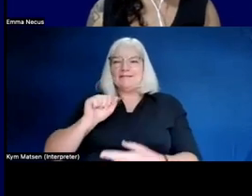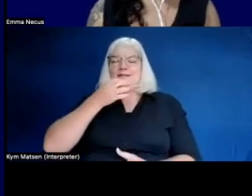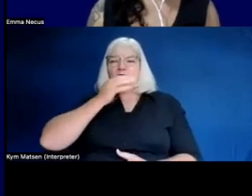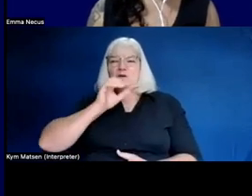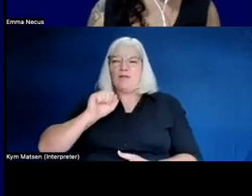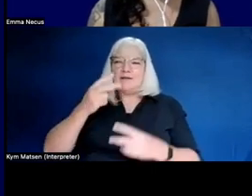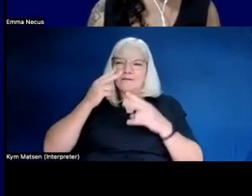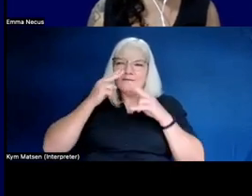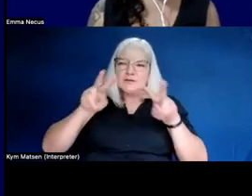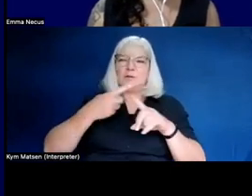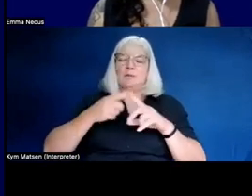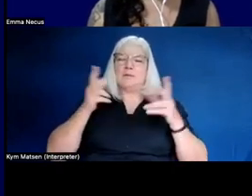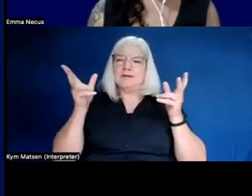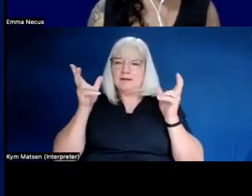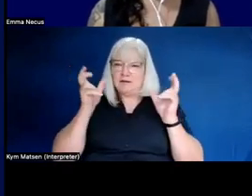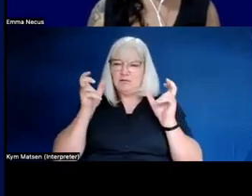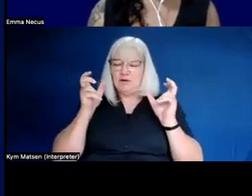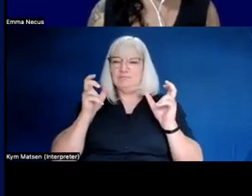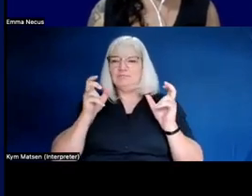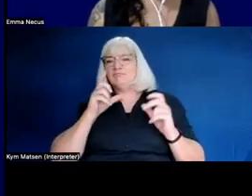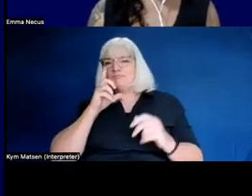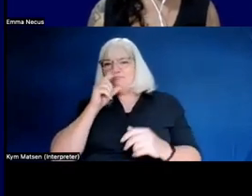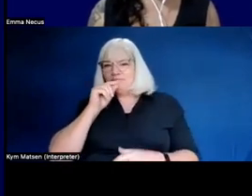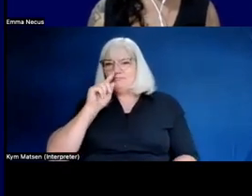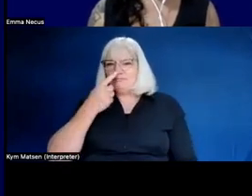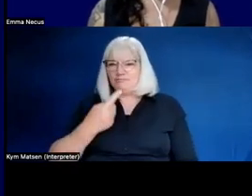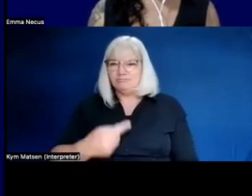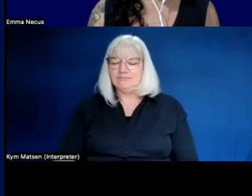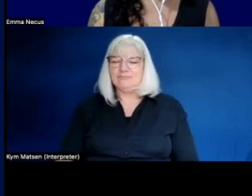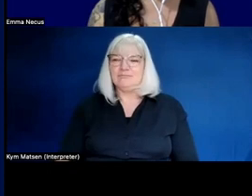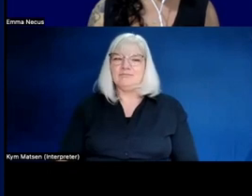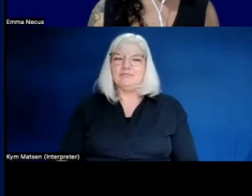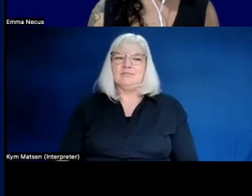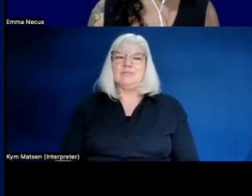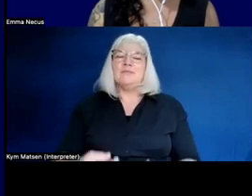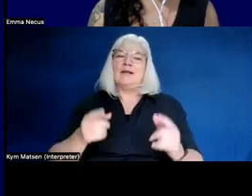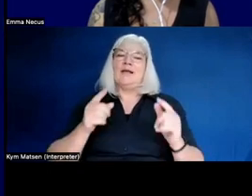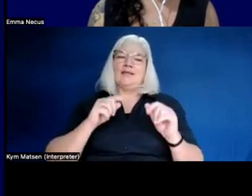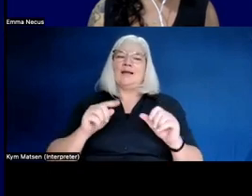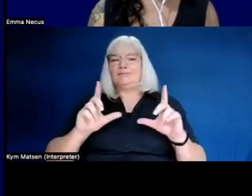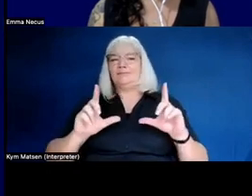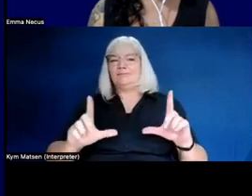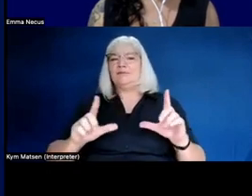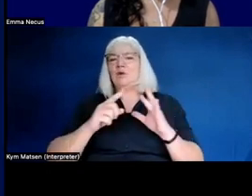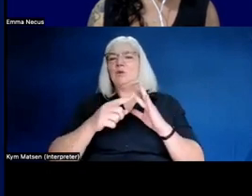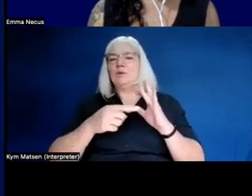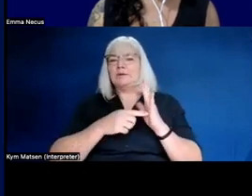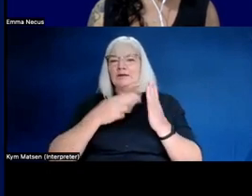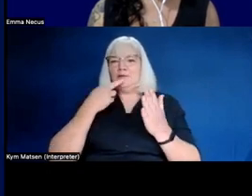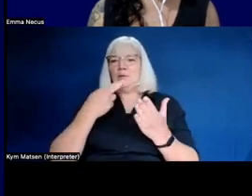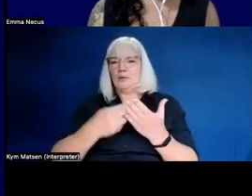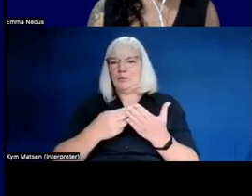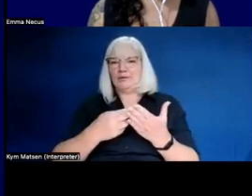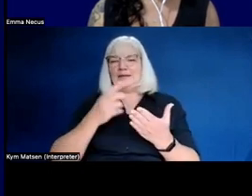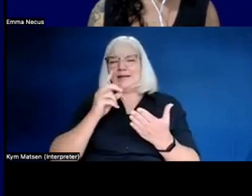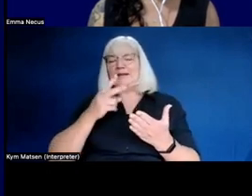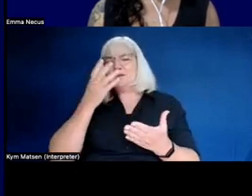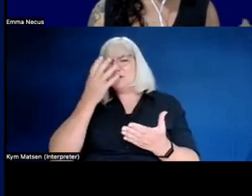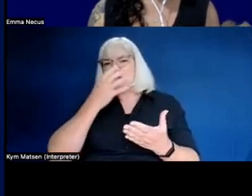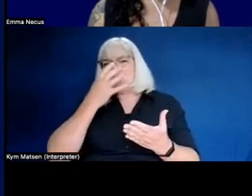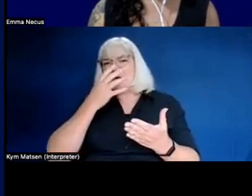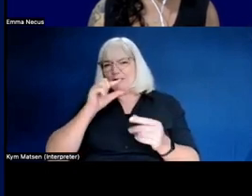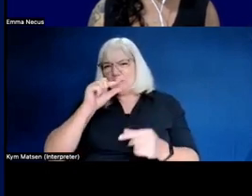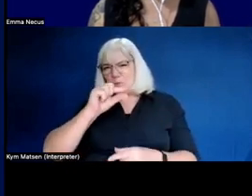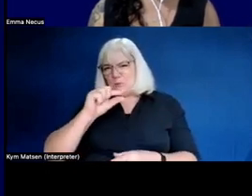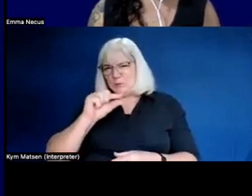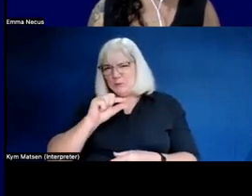And this one is an example of an occupational therapy report. Again, apologies for the size of the font. And you can see this has the